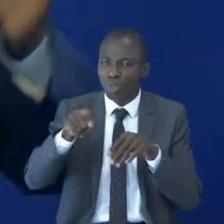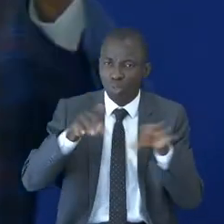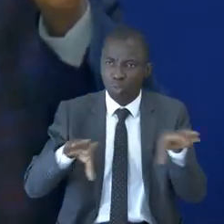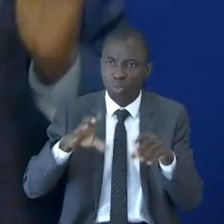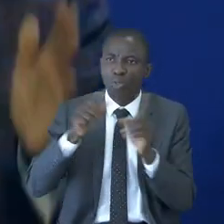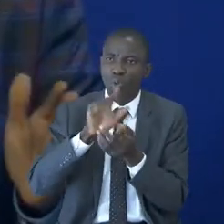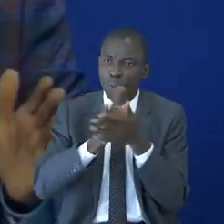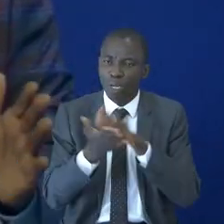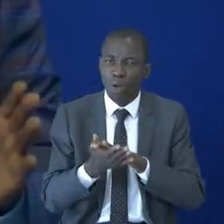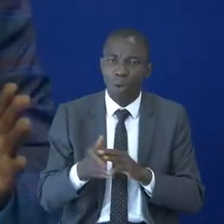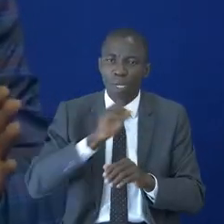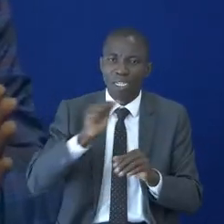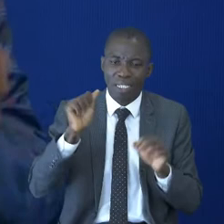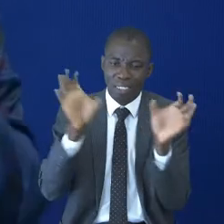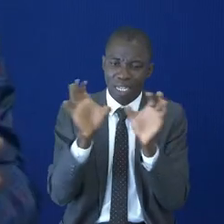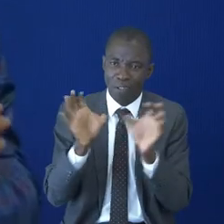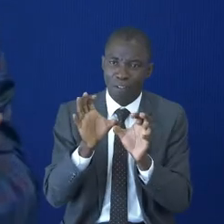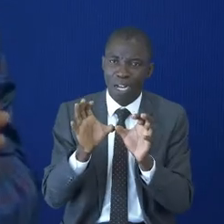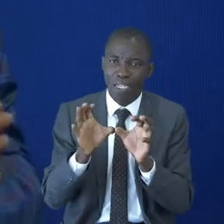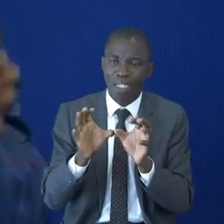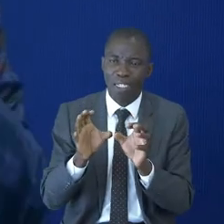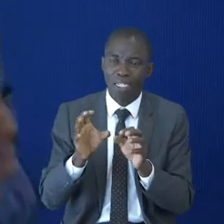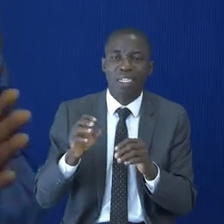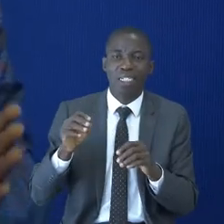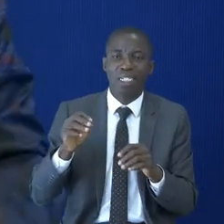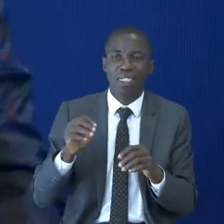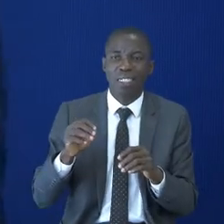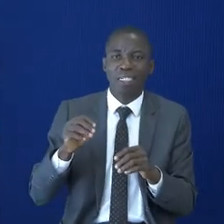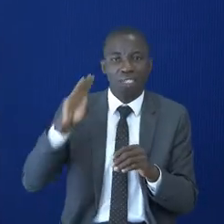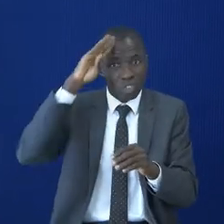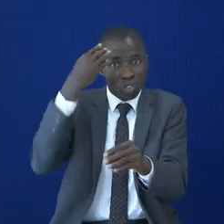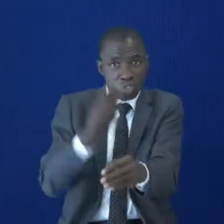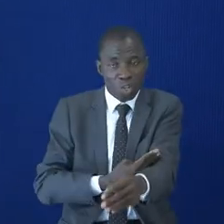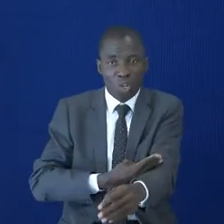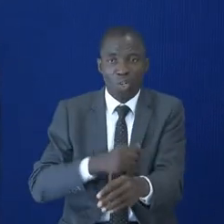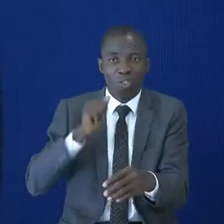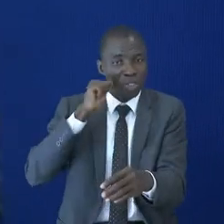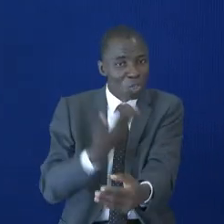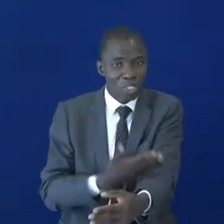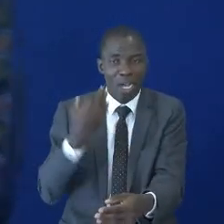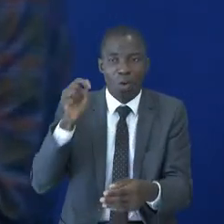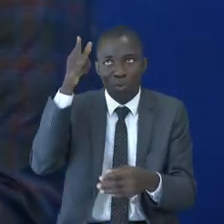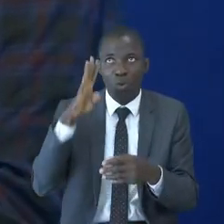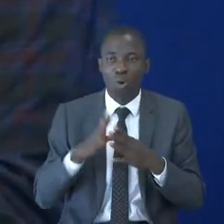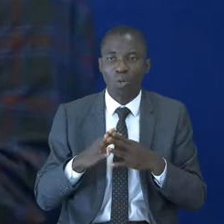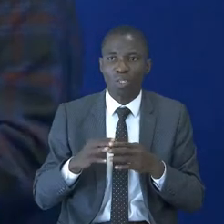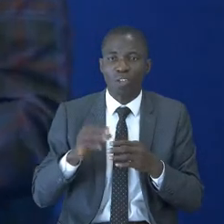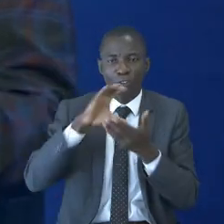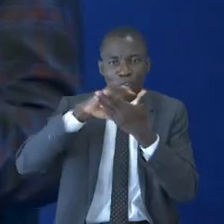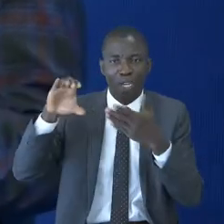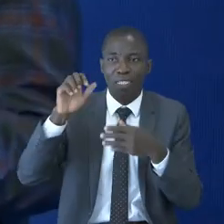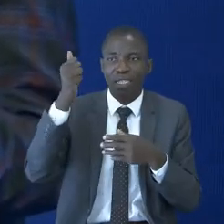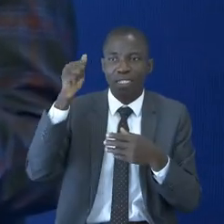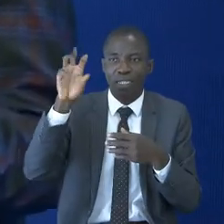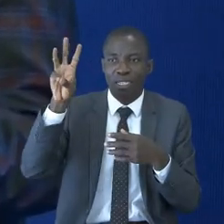a certified child, son, daughter of God? Verse 17. In